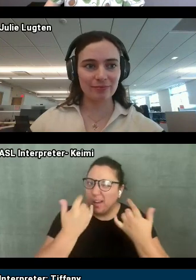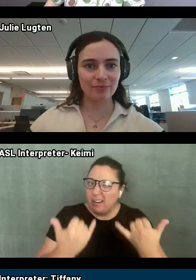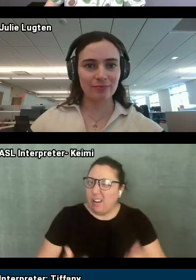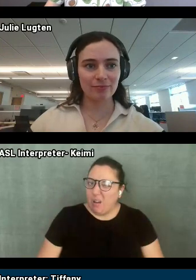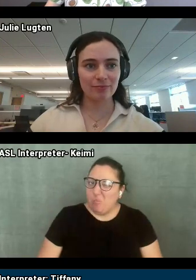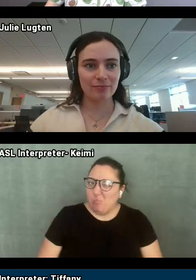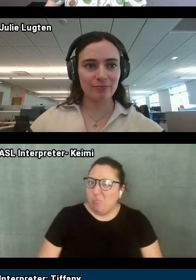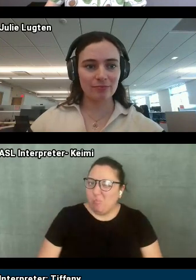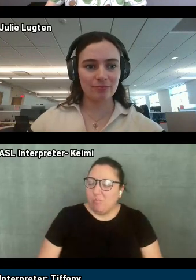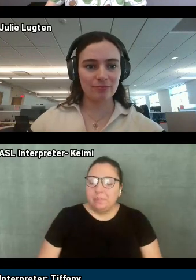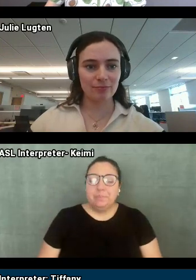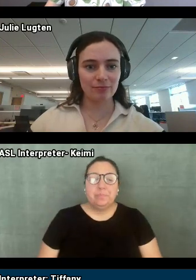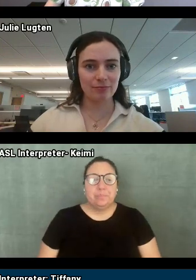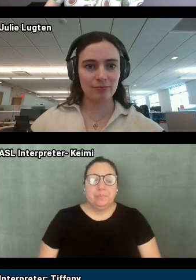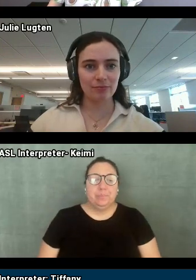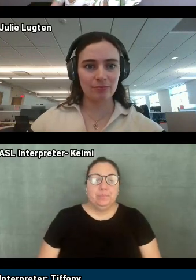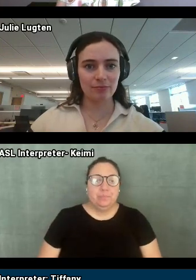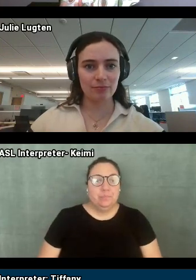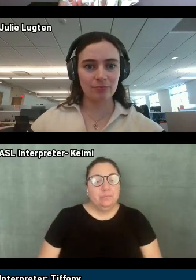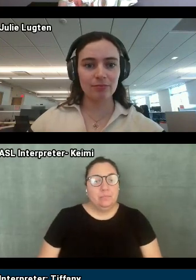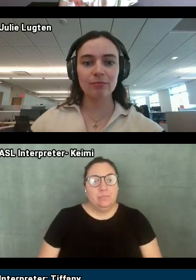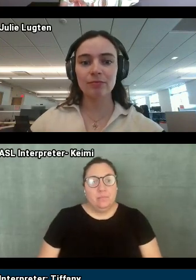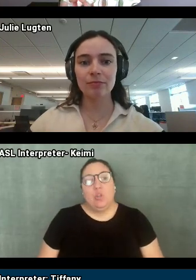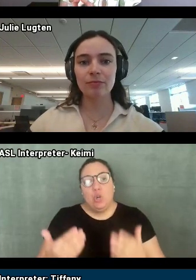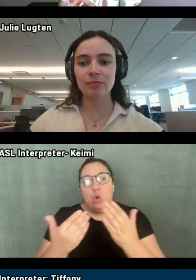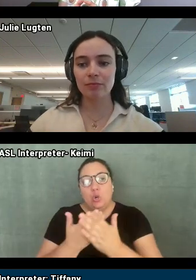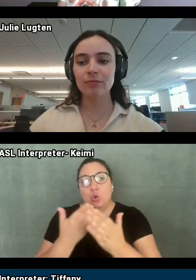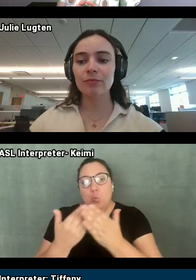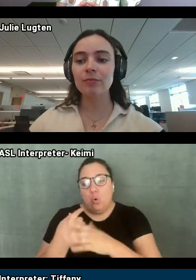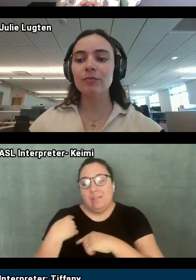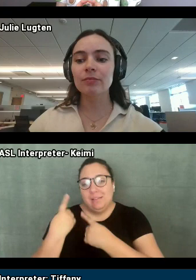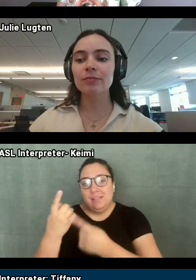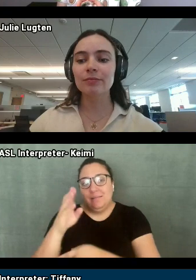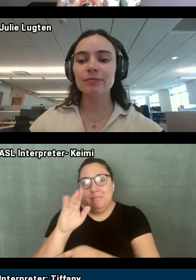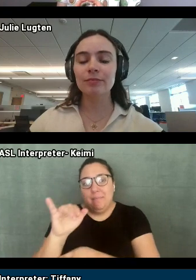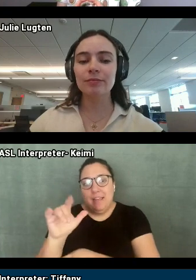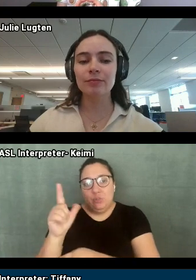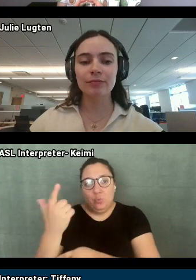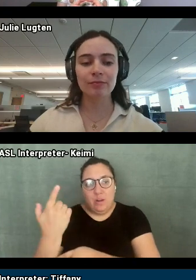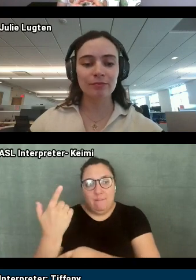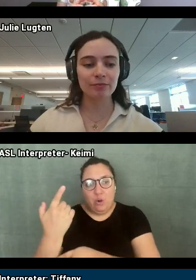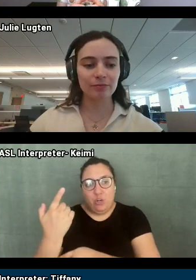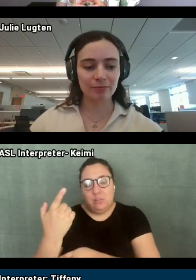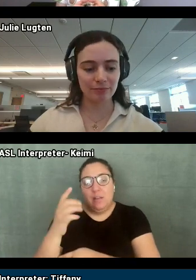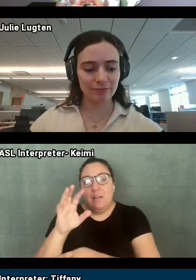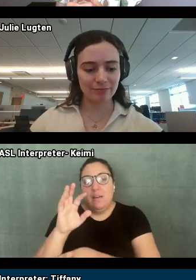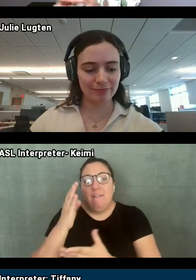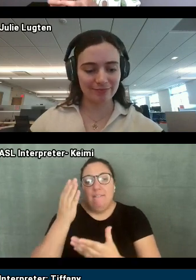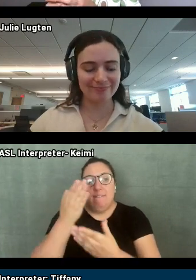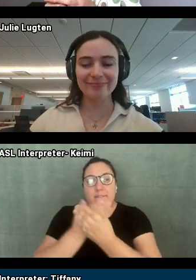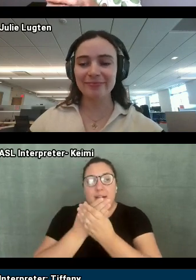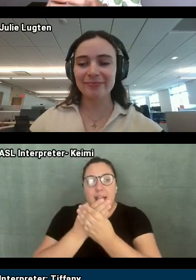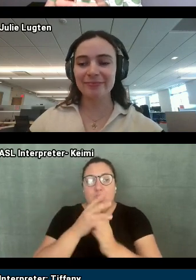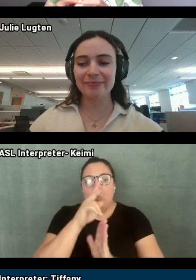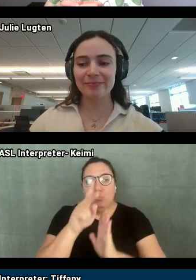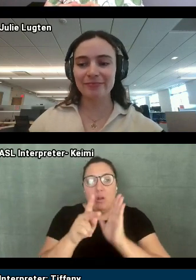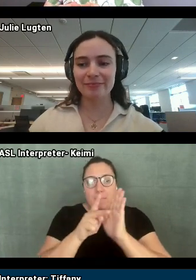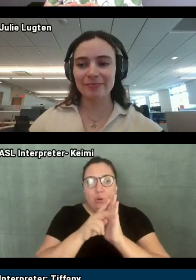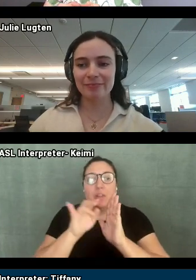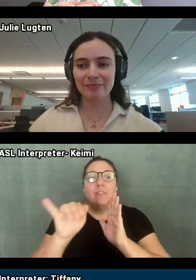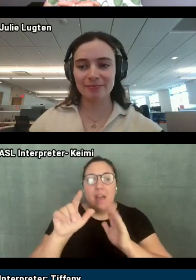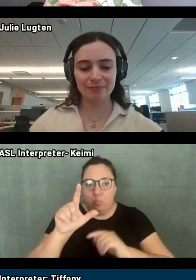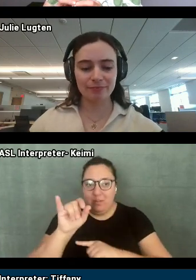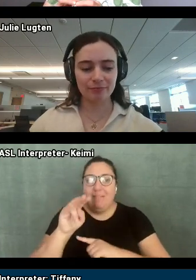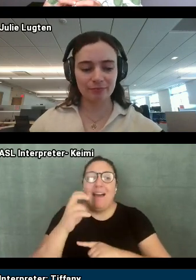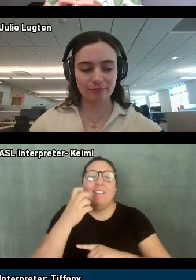A new one, also as of May 21st, the upgrade to the file property went live for all users. So